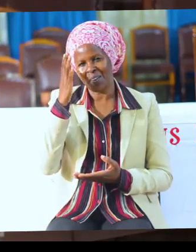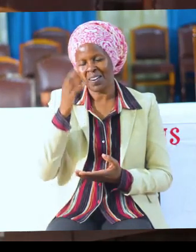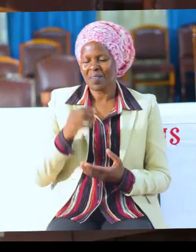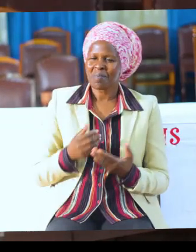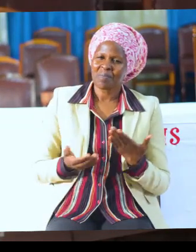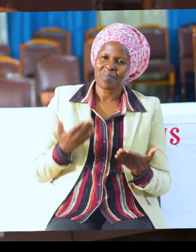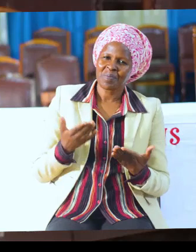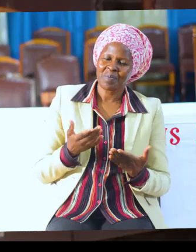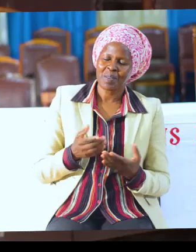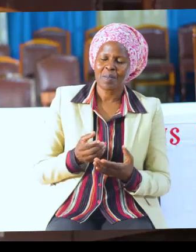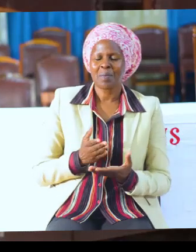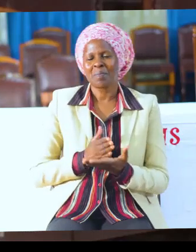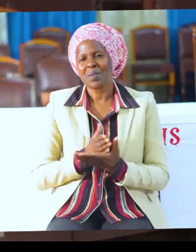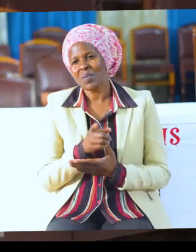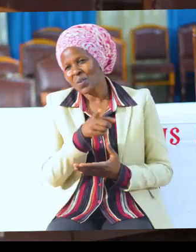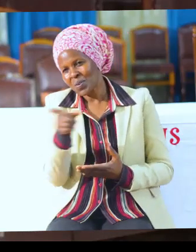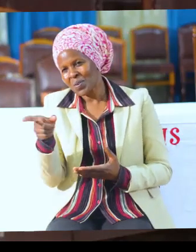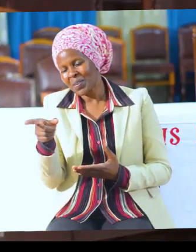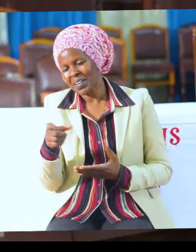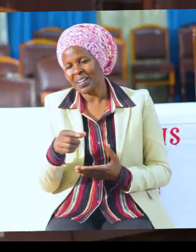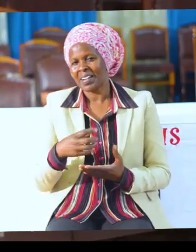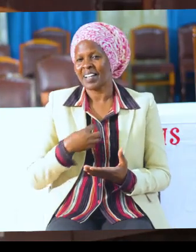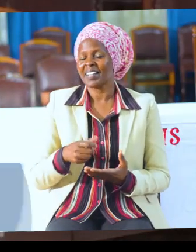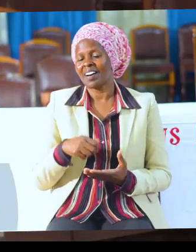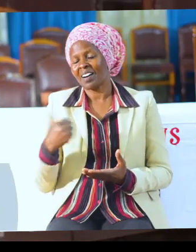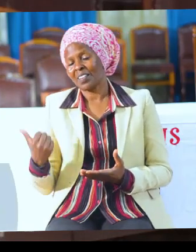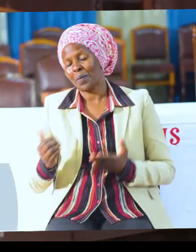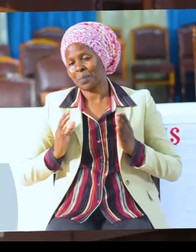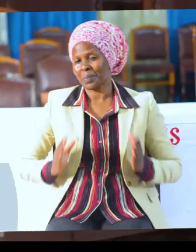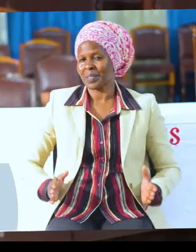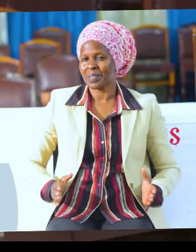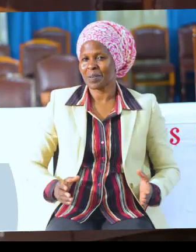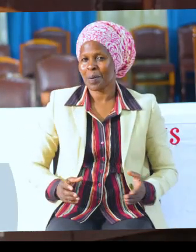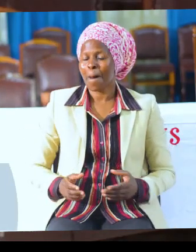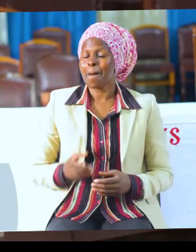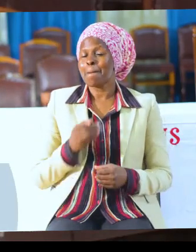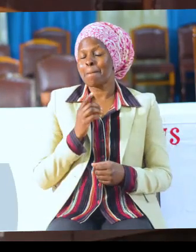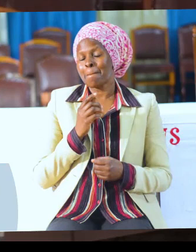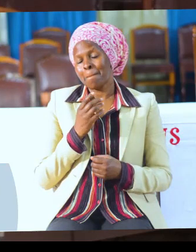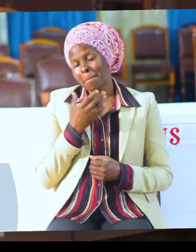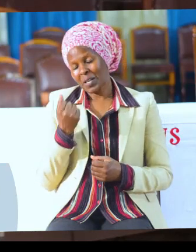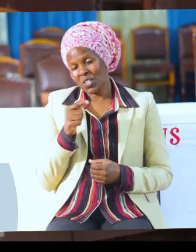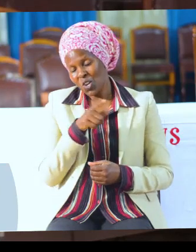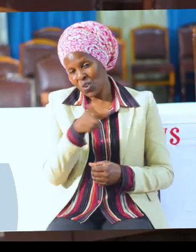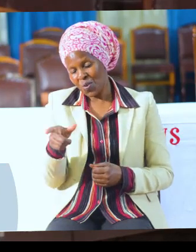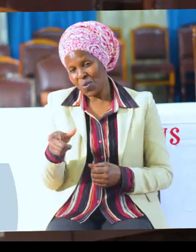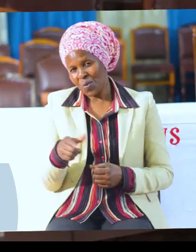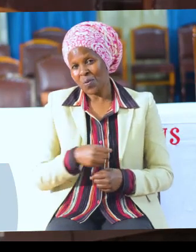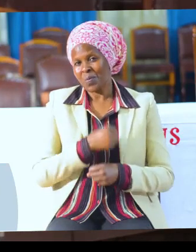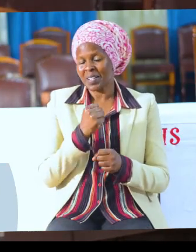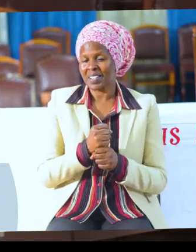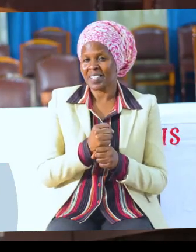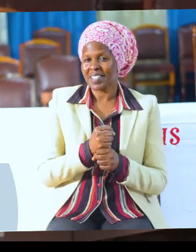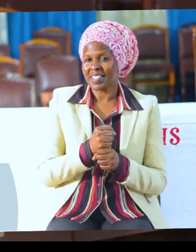there, God take it seriously and you will better fulfill. That is actually why the Bible says